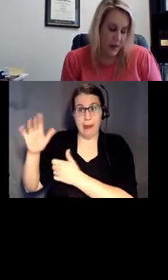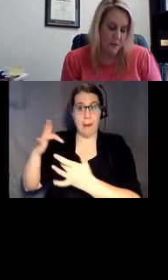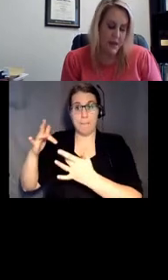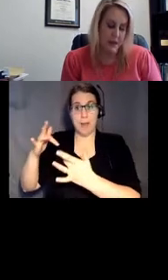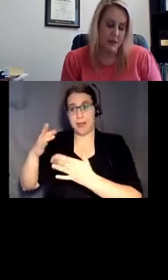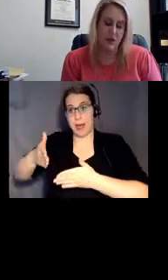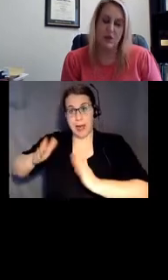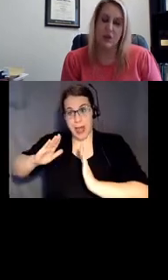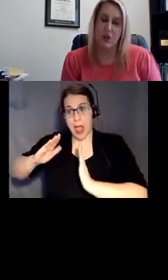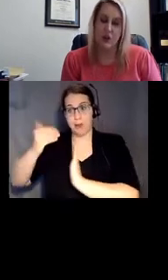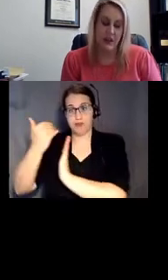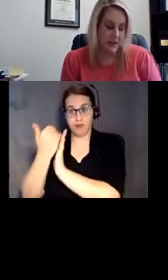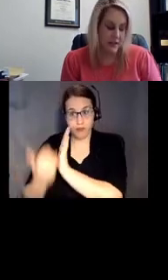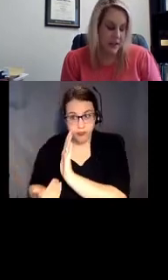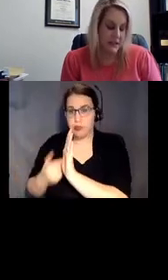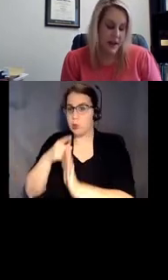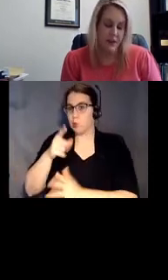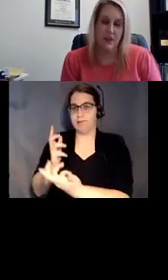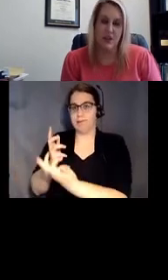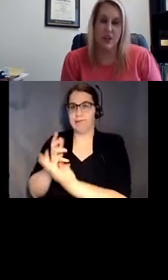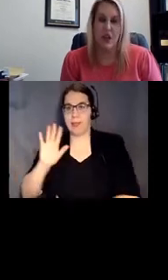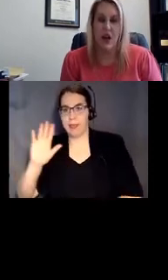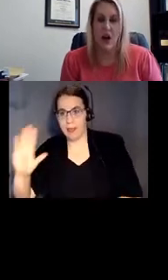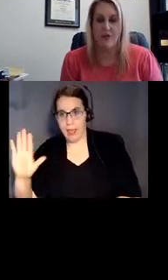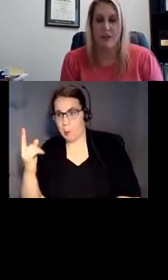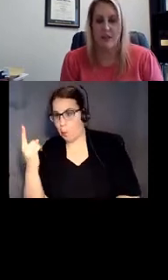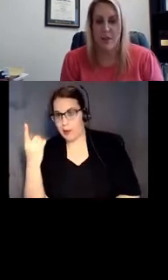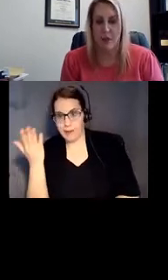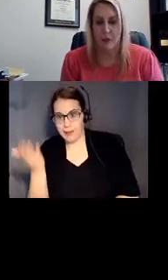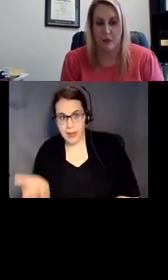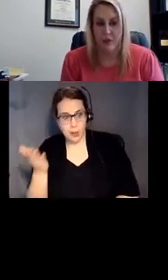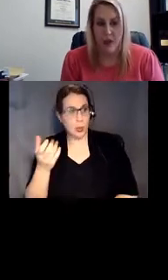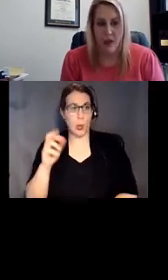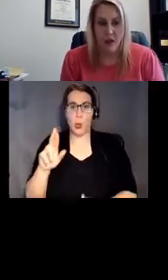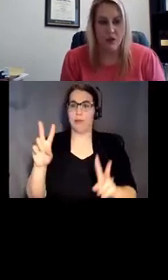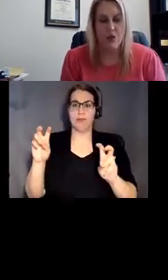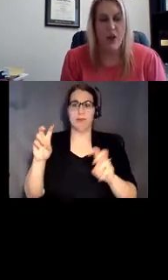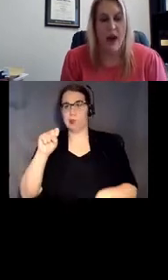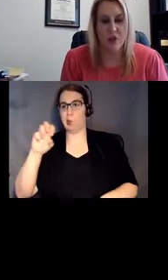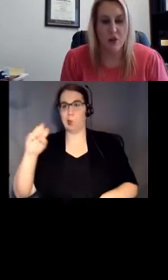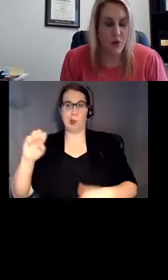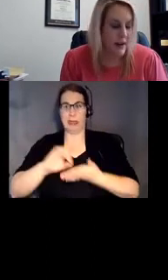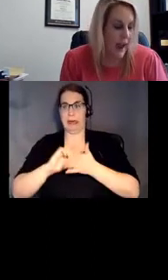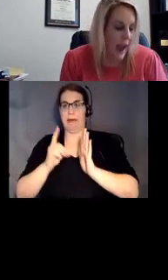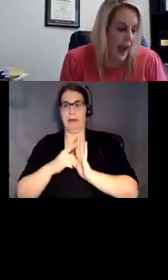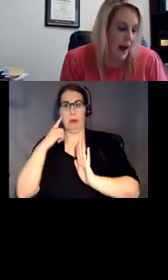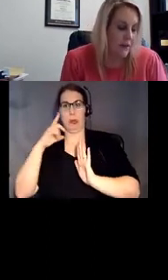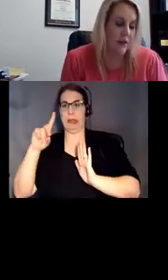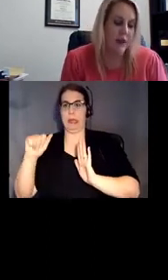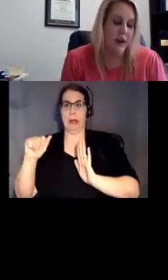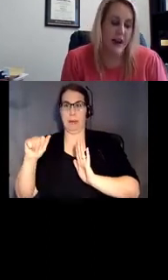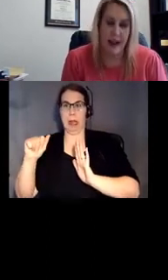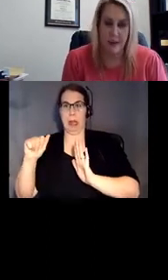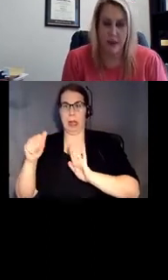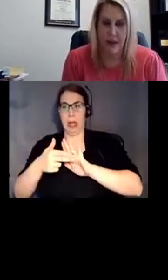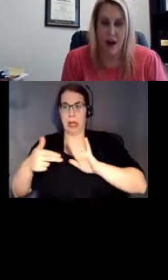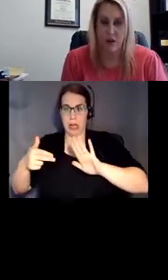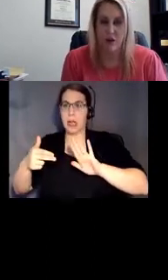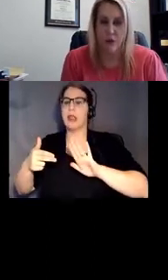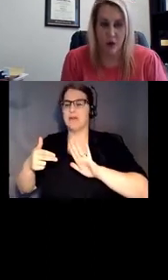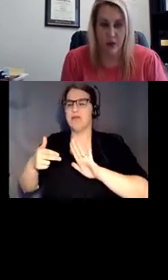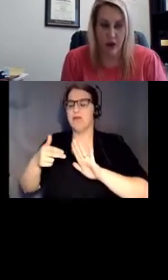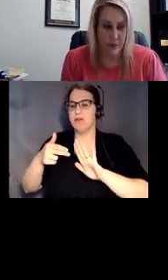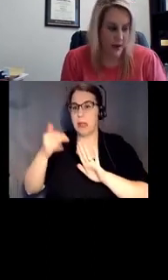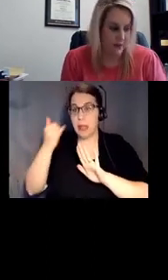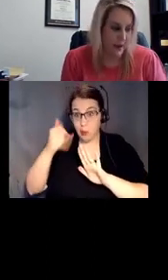or meet the Social Security's definition of disabled. So that's who can have an ABLE